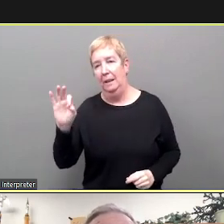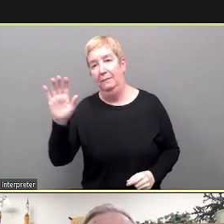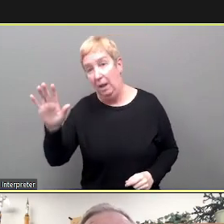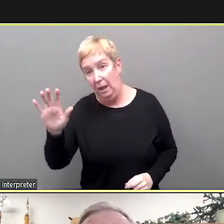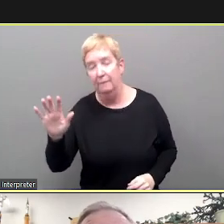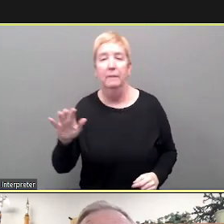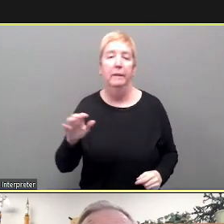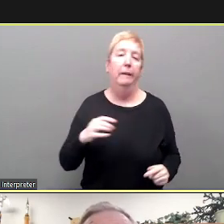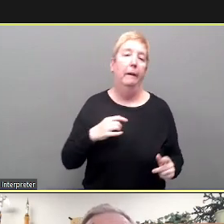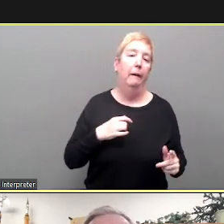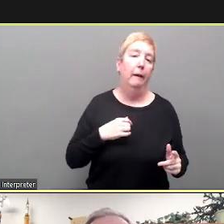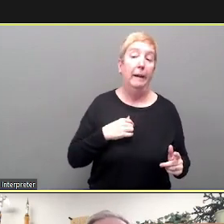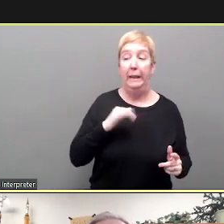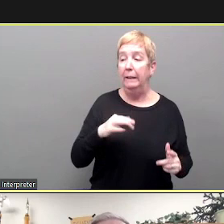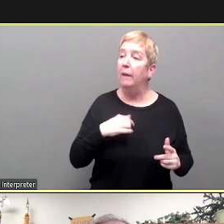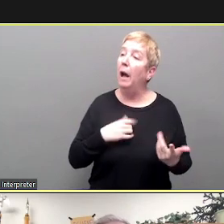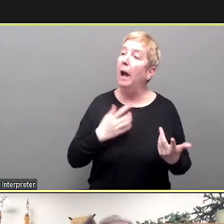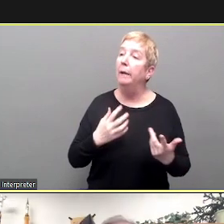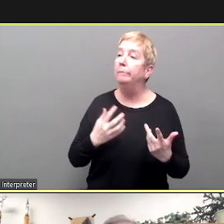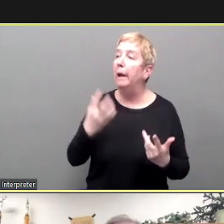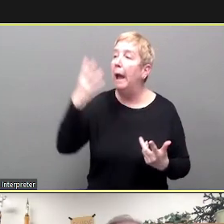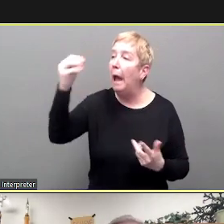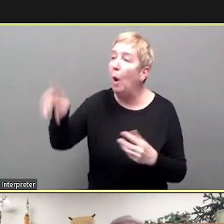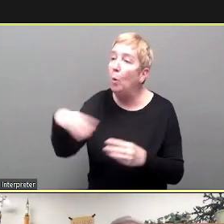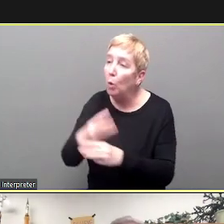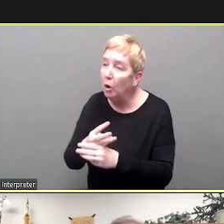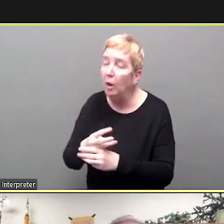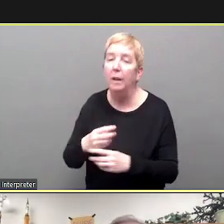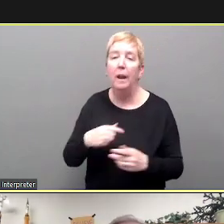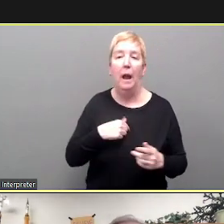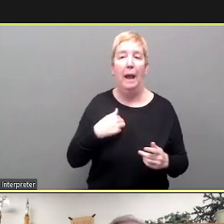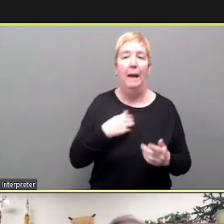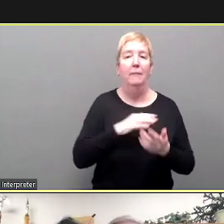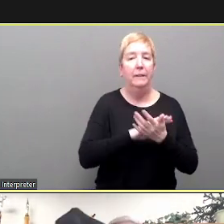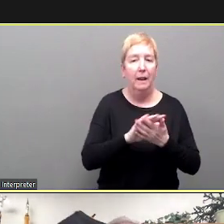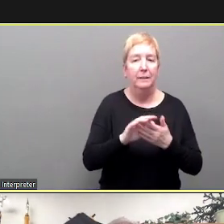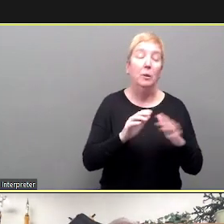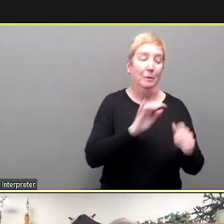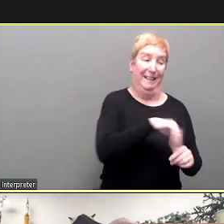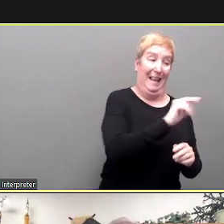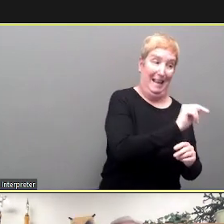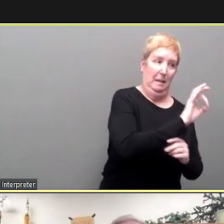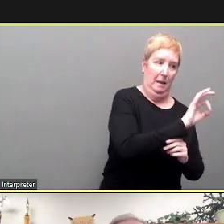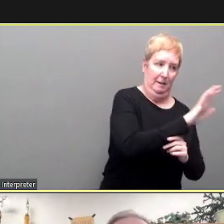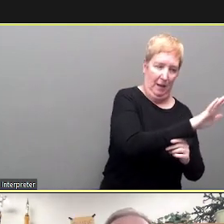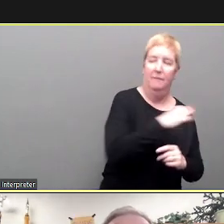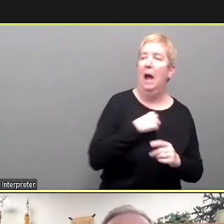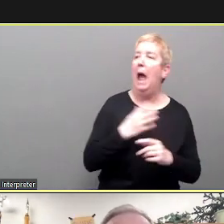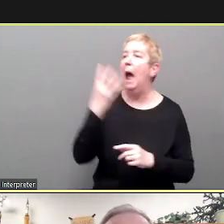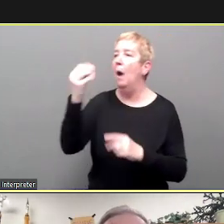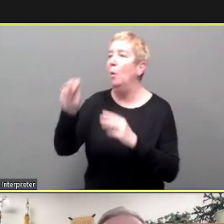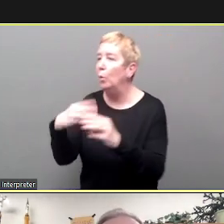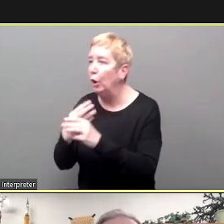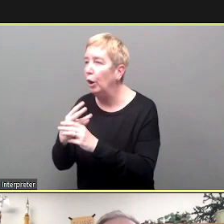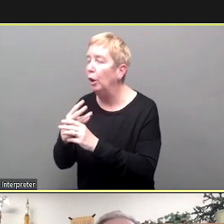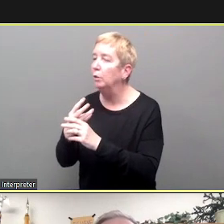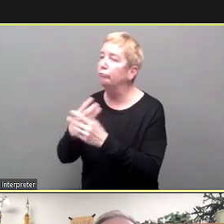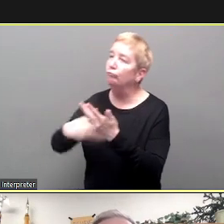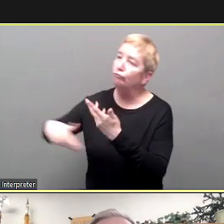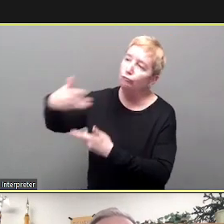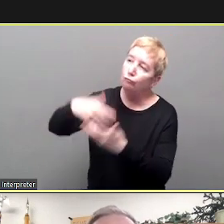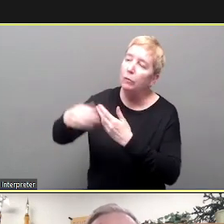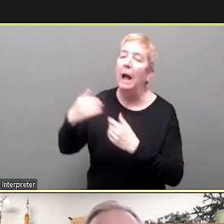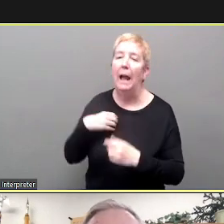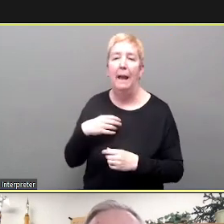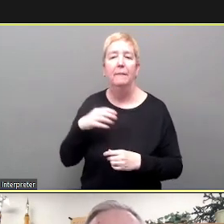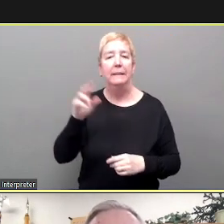When I'm not in patient care, I have a nice KN95 that's a certified one that I throw on. This is